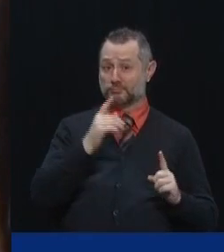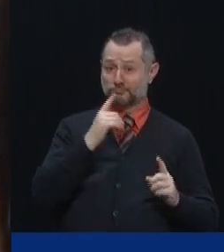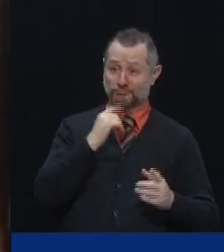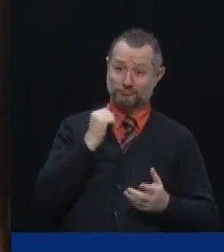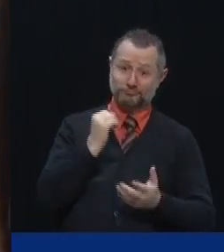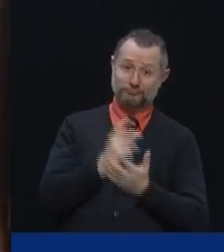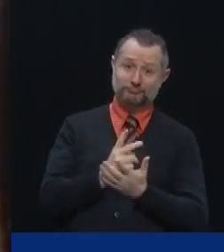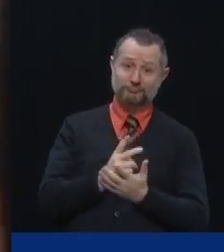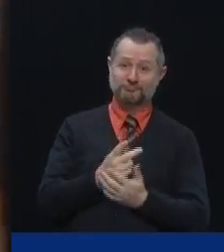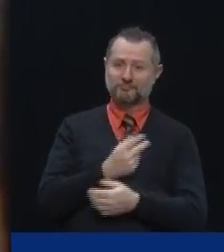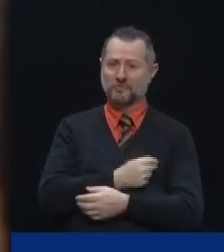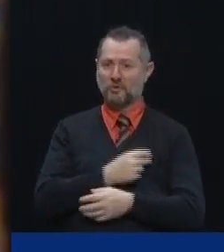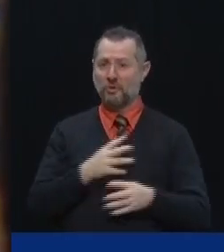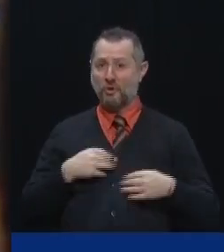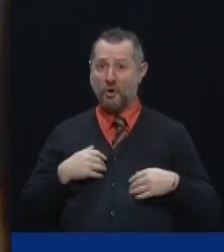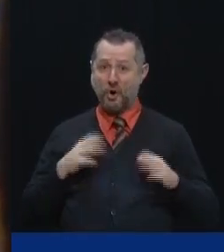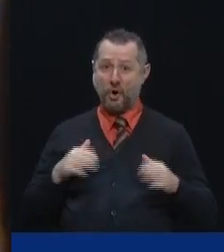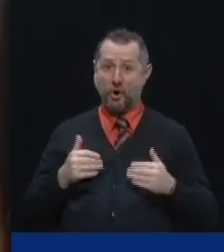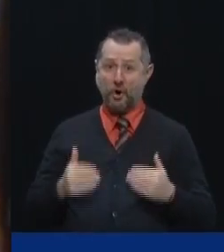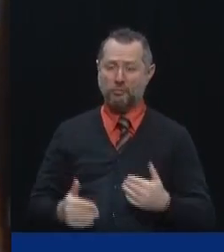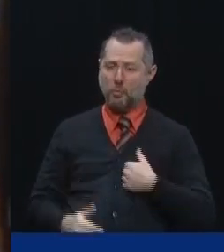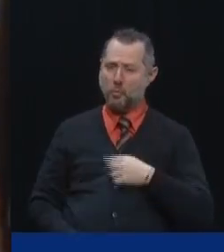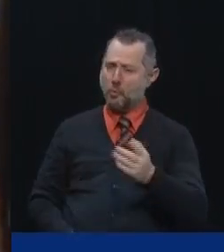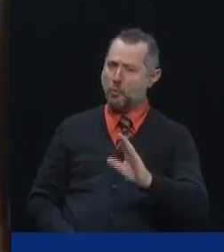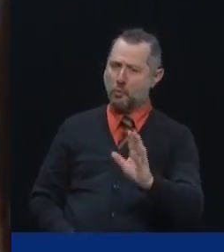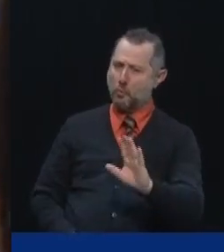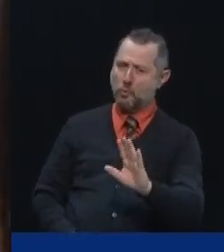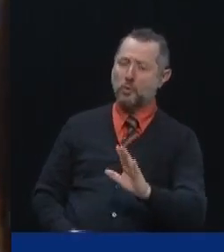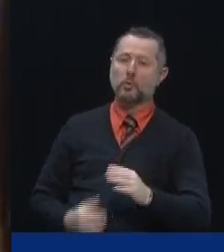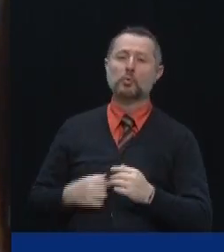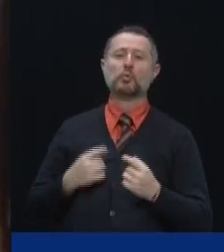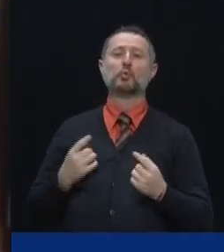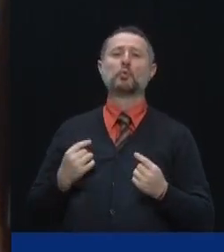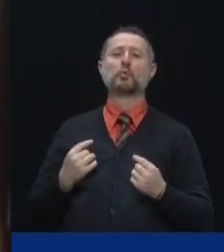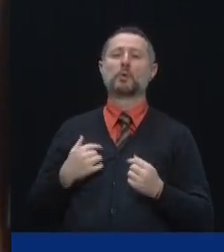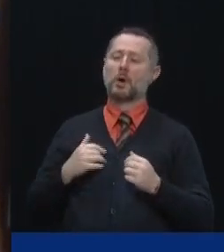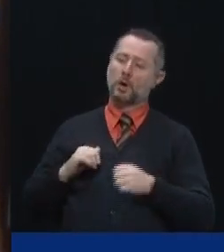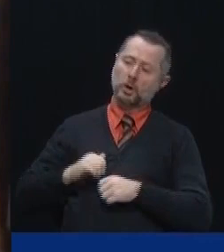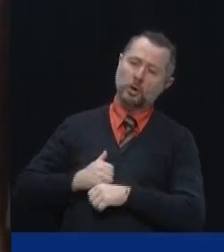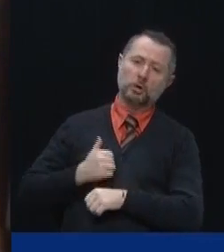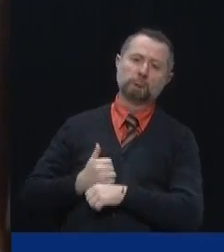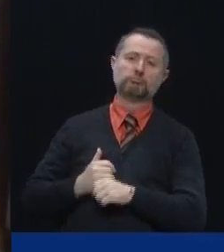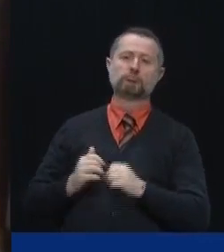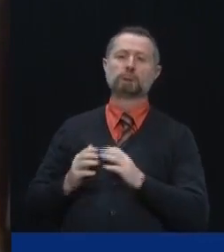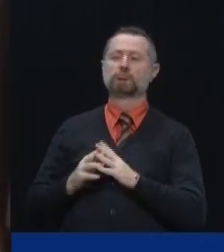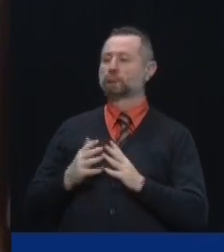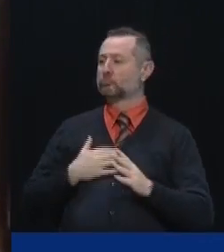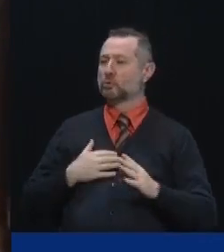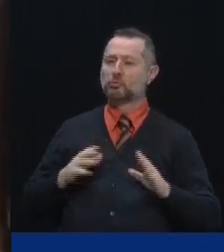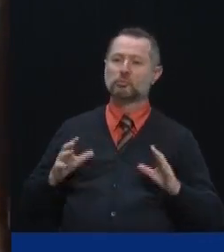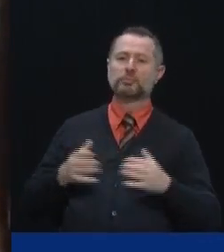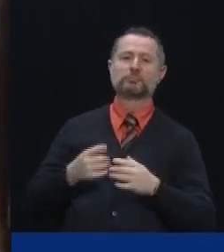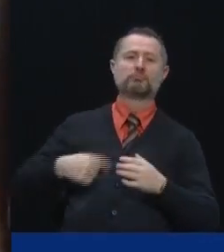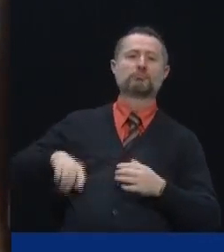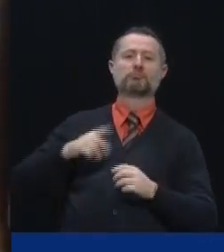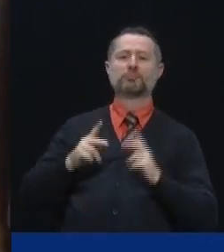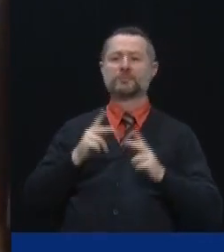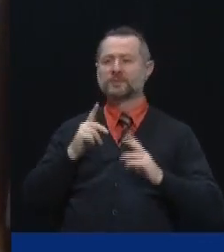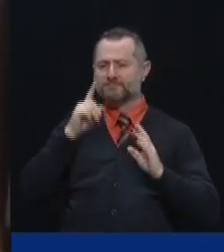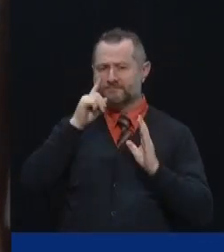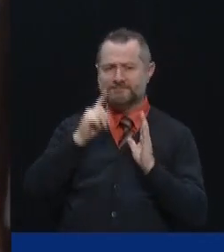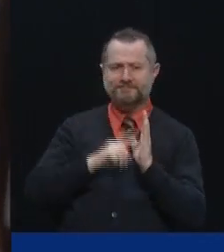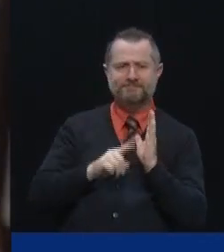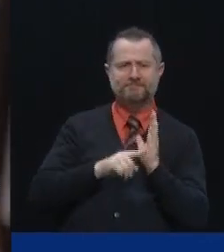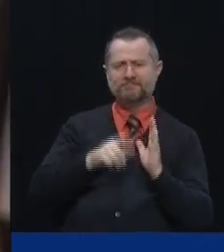word on whether or not the vaccine was safe. We put together our own New York panel of the best doctors, the